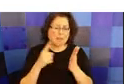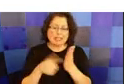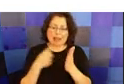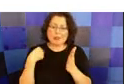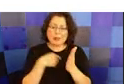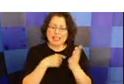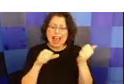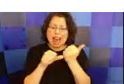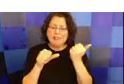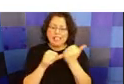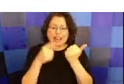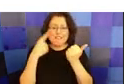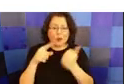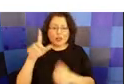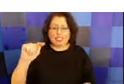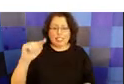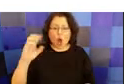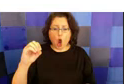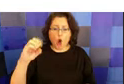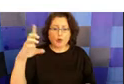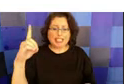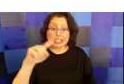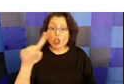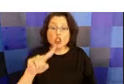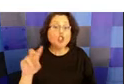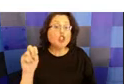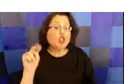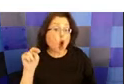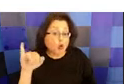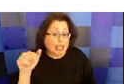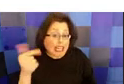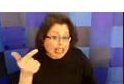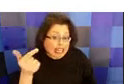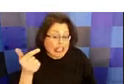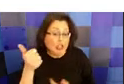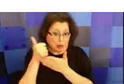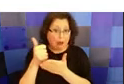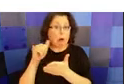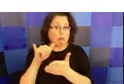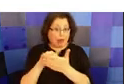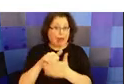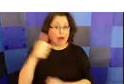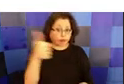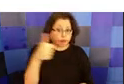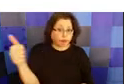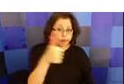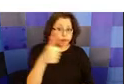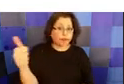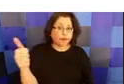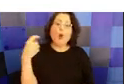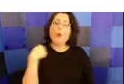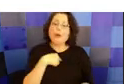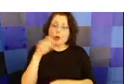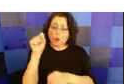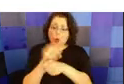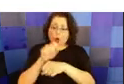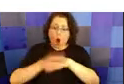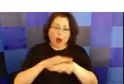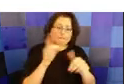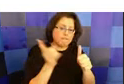TOD zoning in communities across the county where they have transit facilities. We work on first and